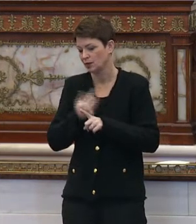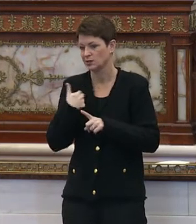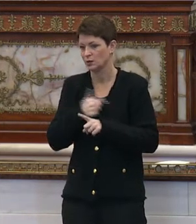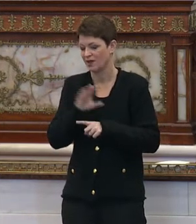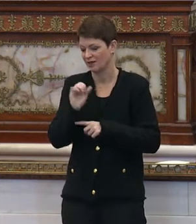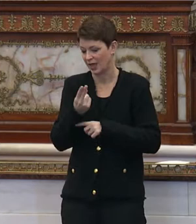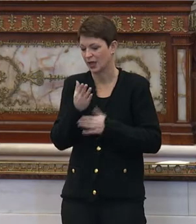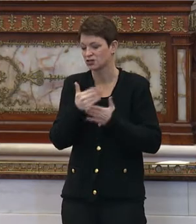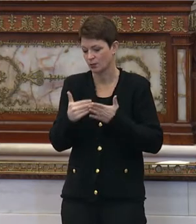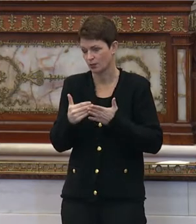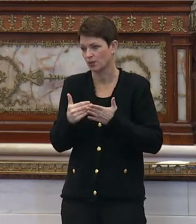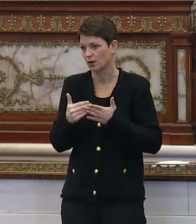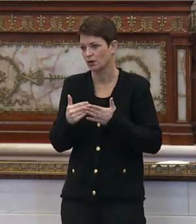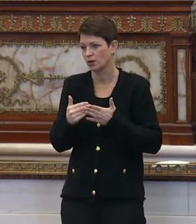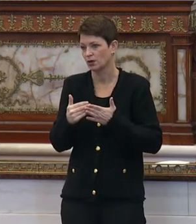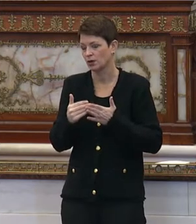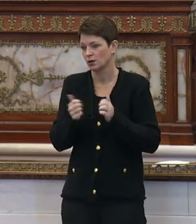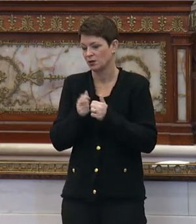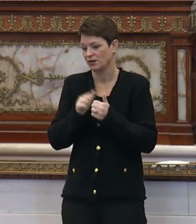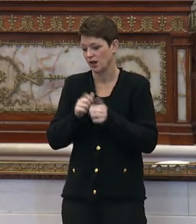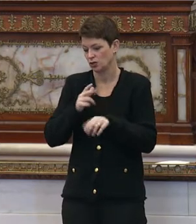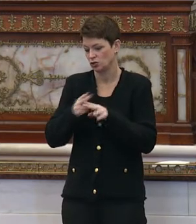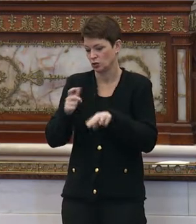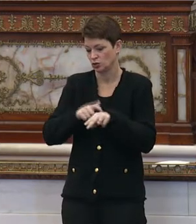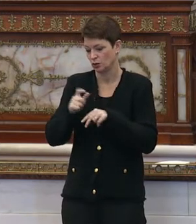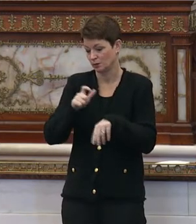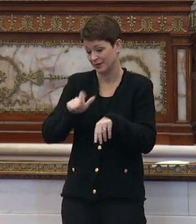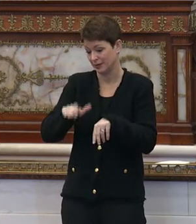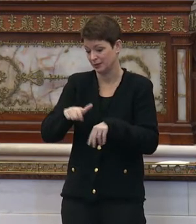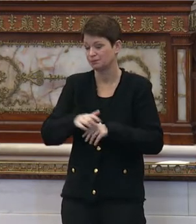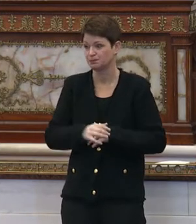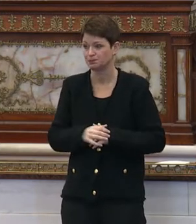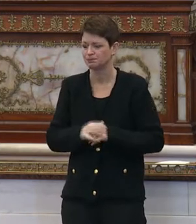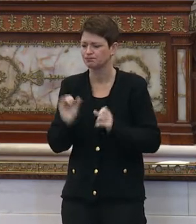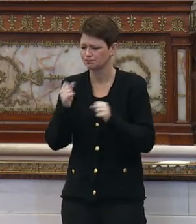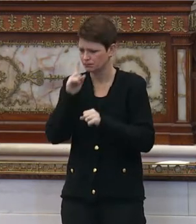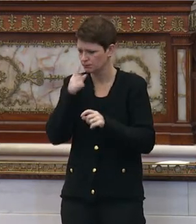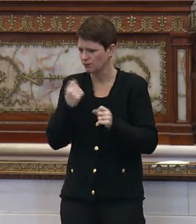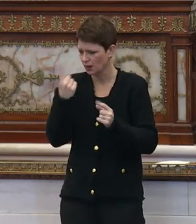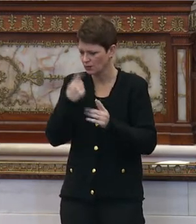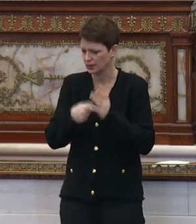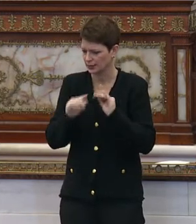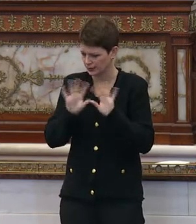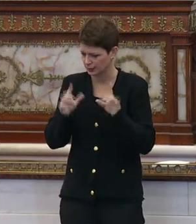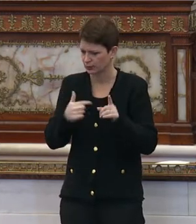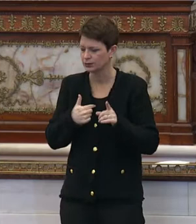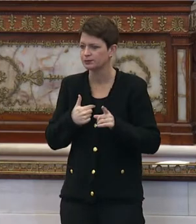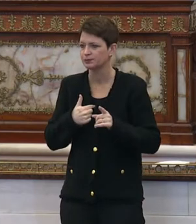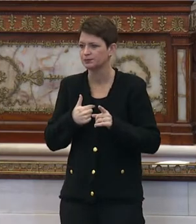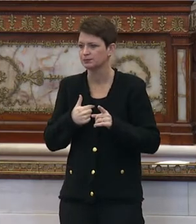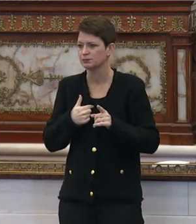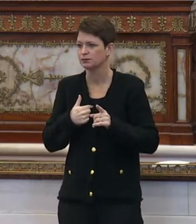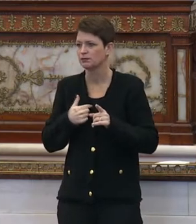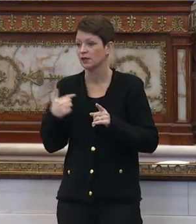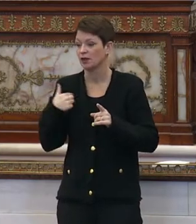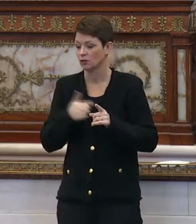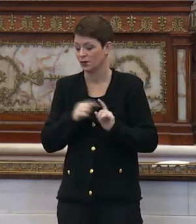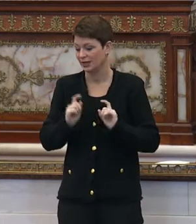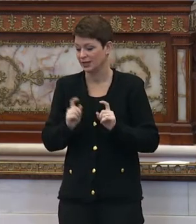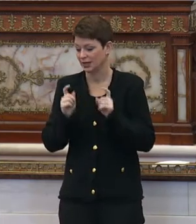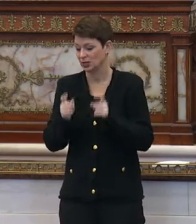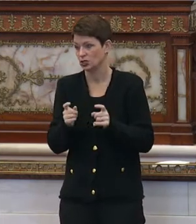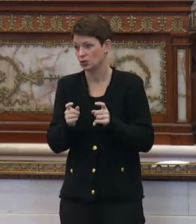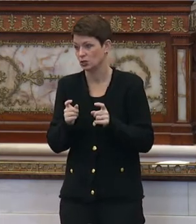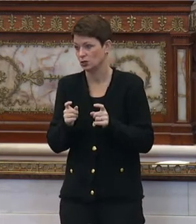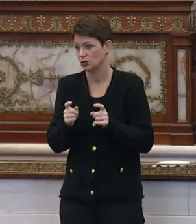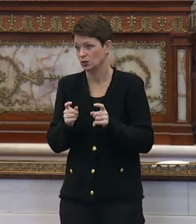cash component given that short-term need. Okay. And so just want to make sure I understand what we're talking about today. Have we issued,